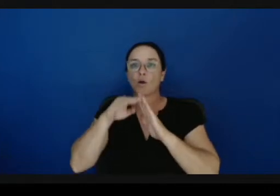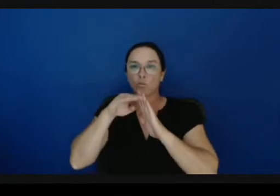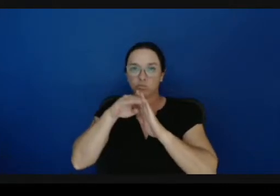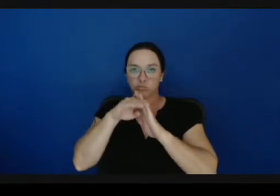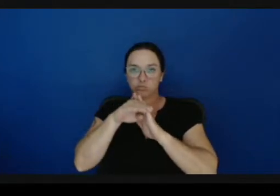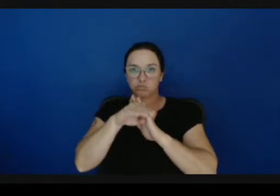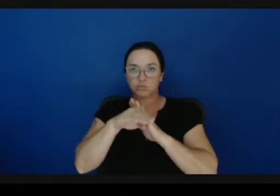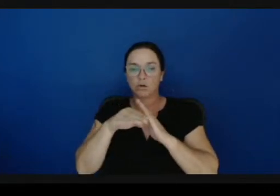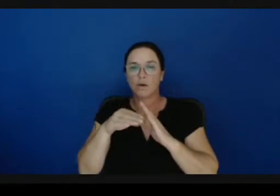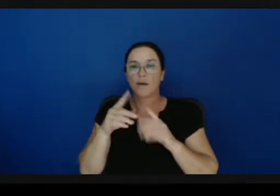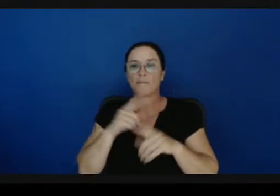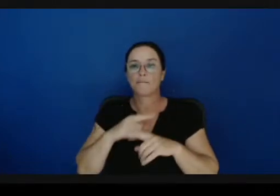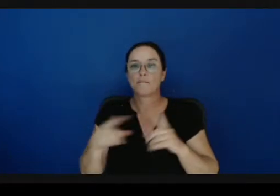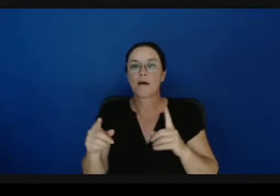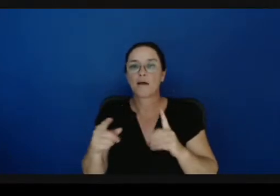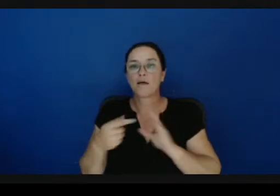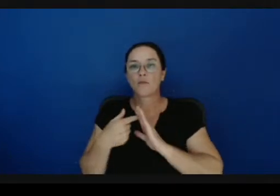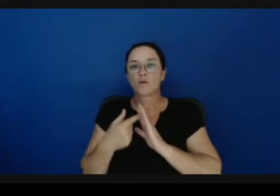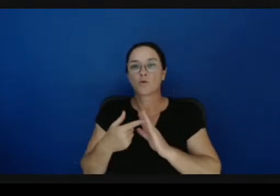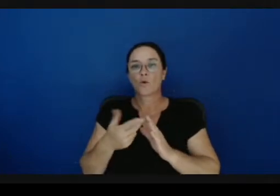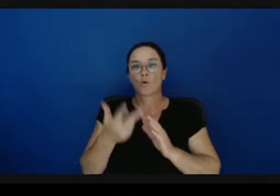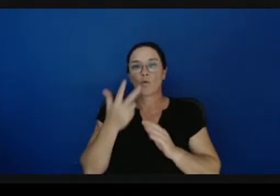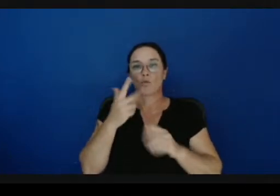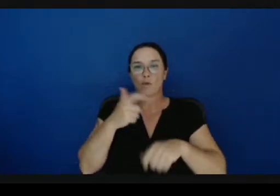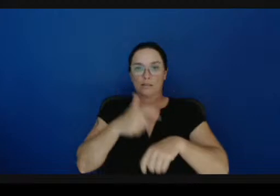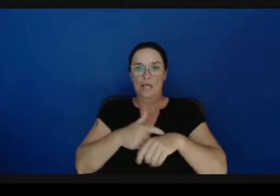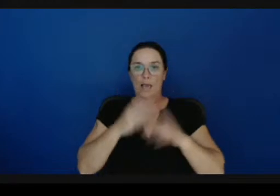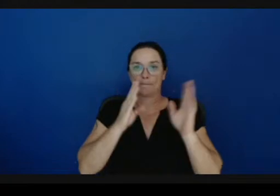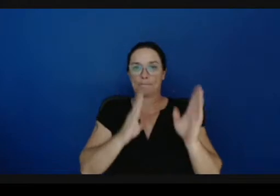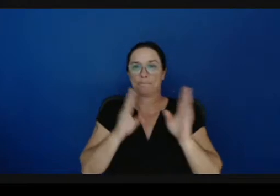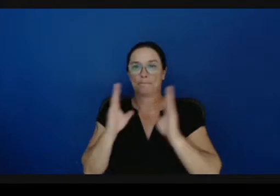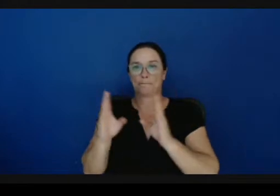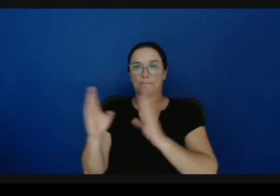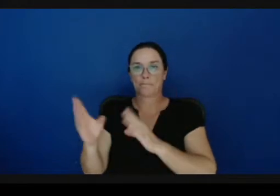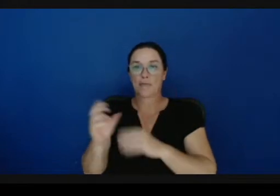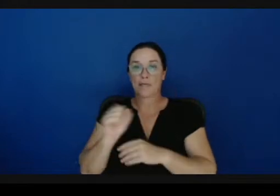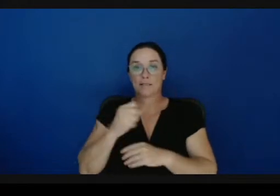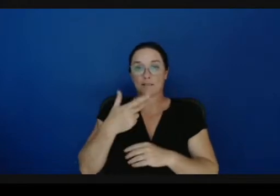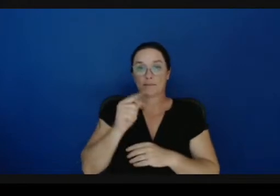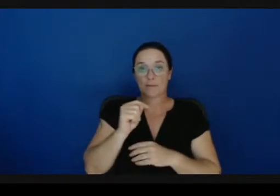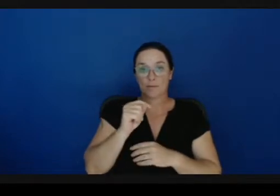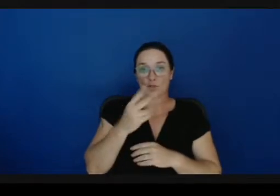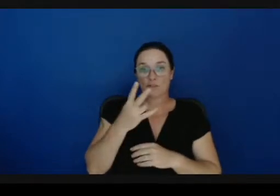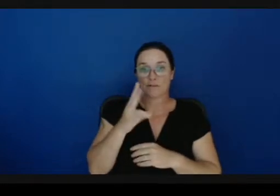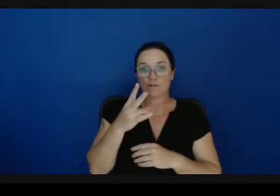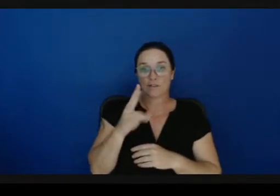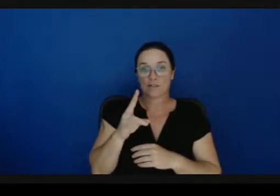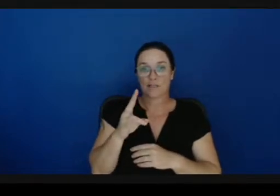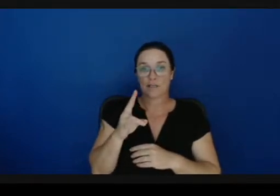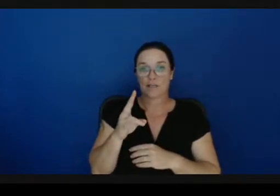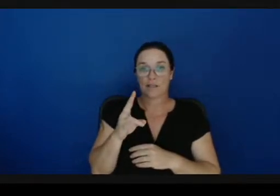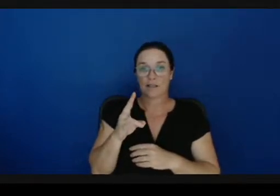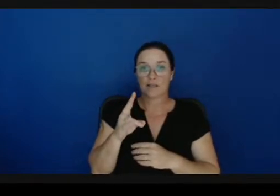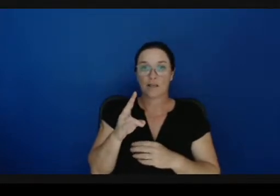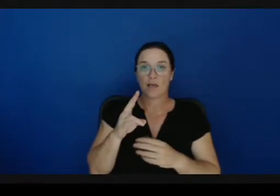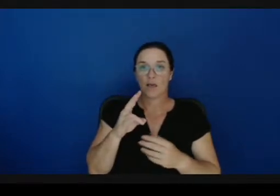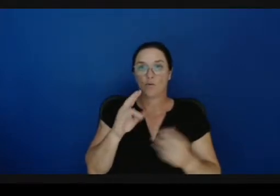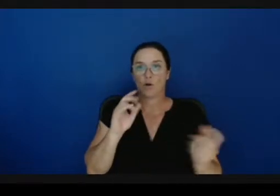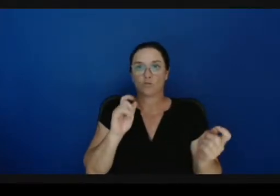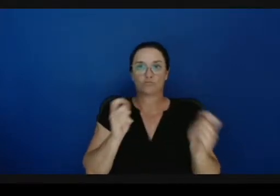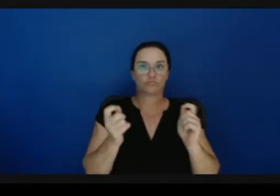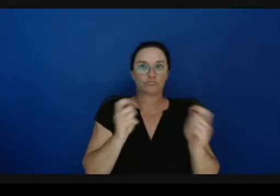out 3 time periods that are important. September 17th, the beginning of strong unrest. October